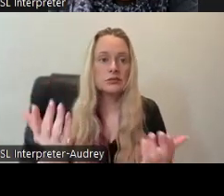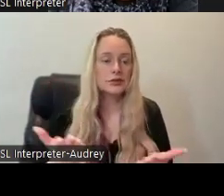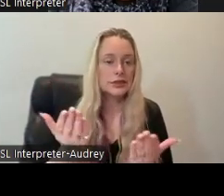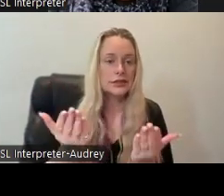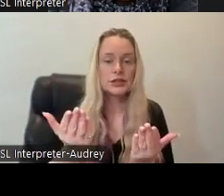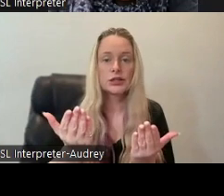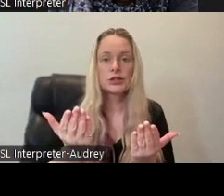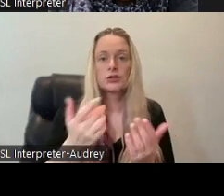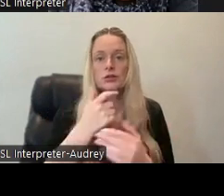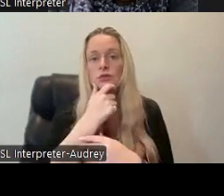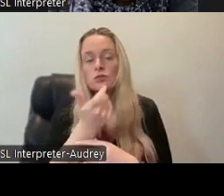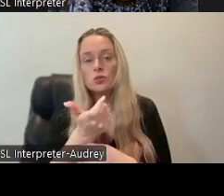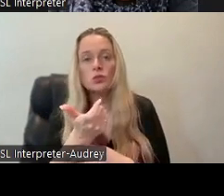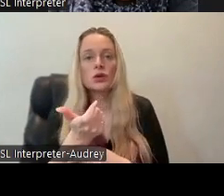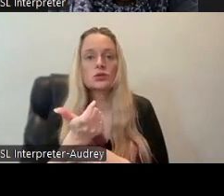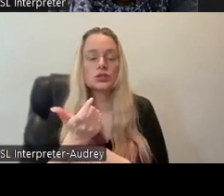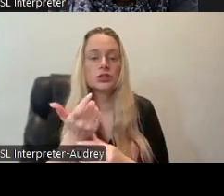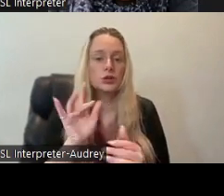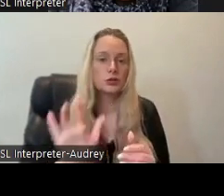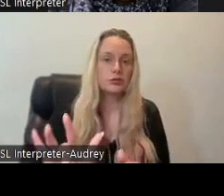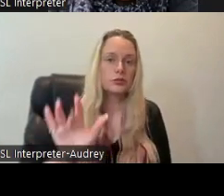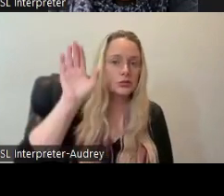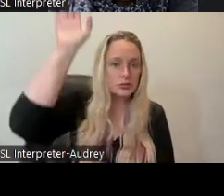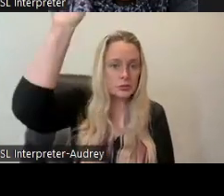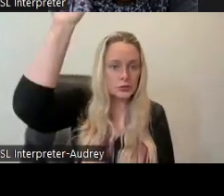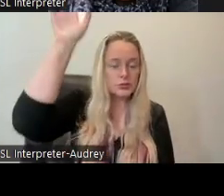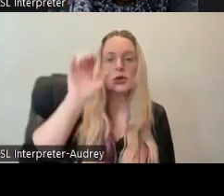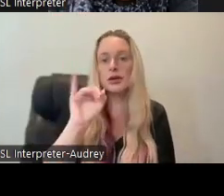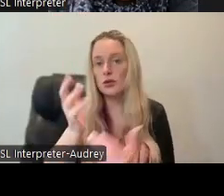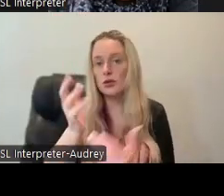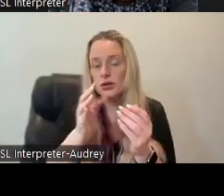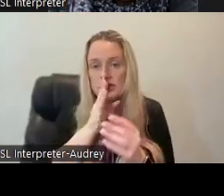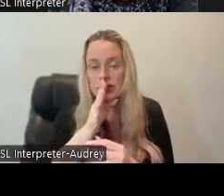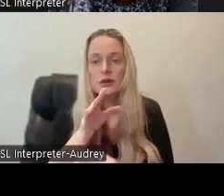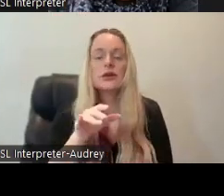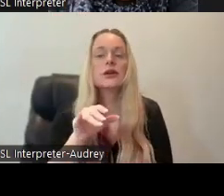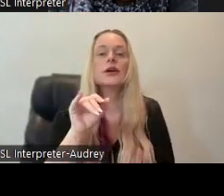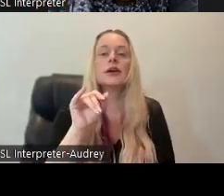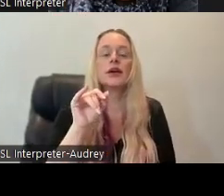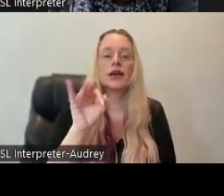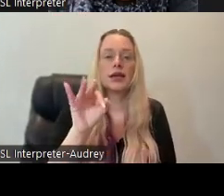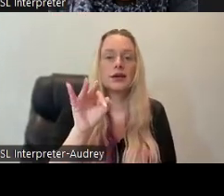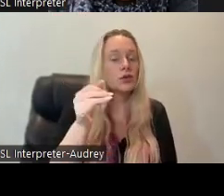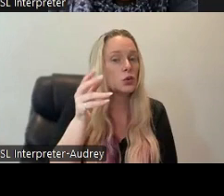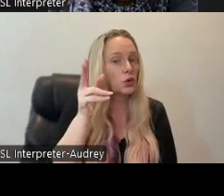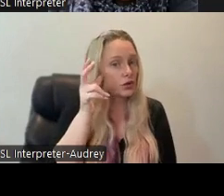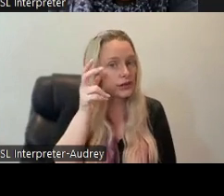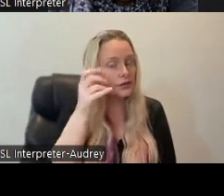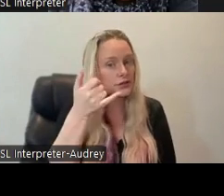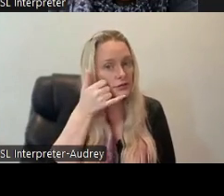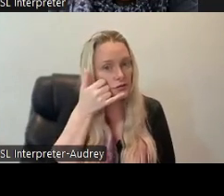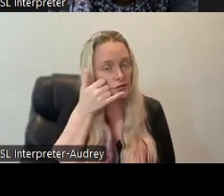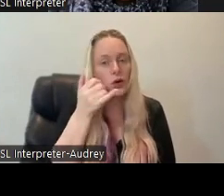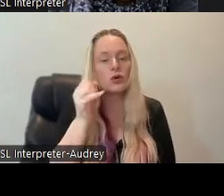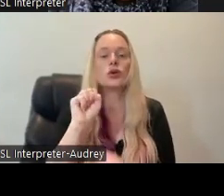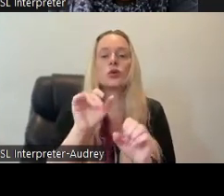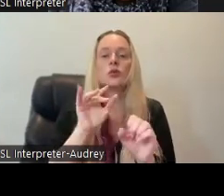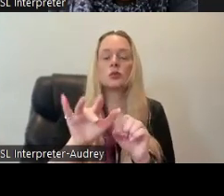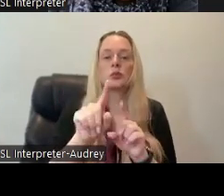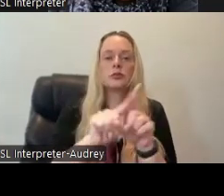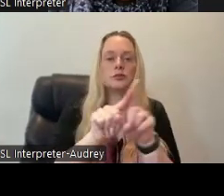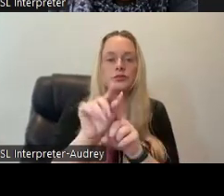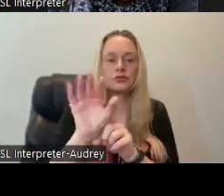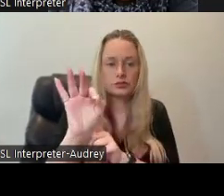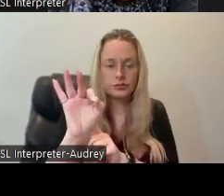by video, please raise your hand if you'd like to speak. If you're on by telephone, you can press